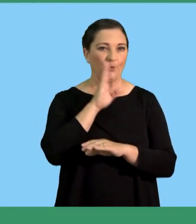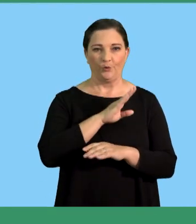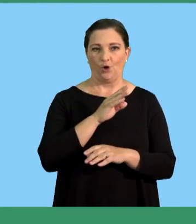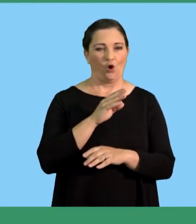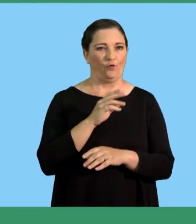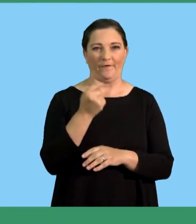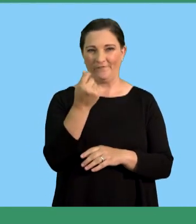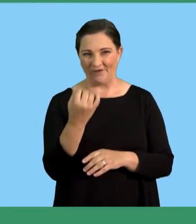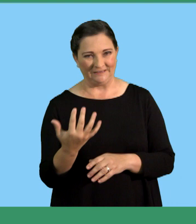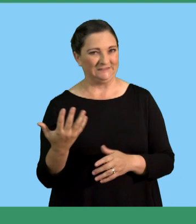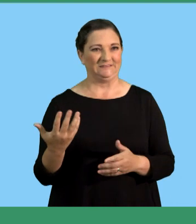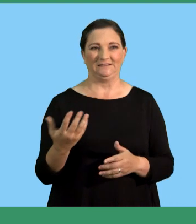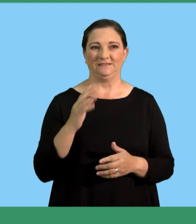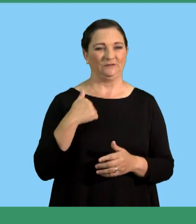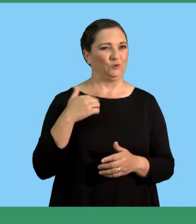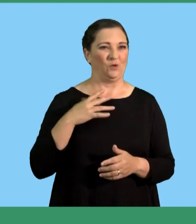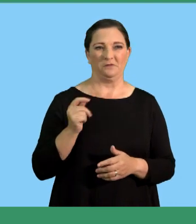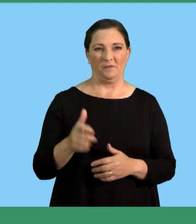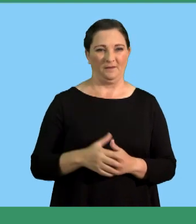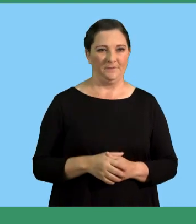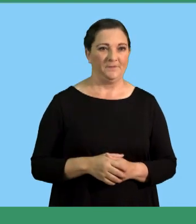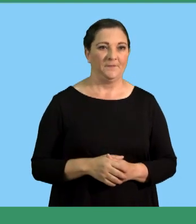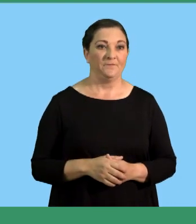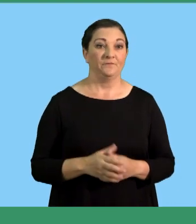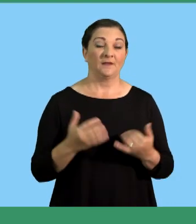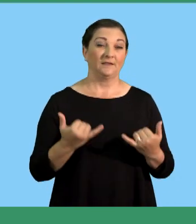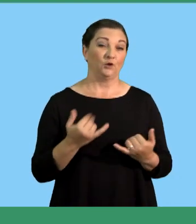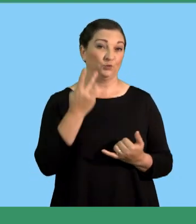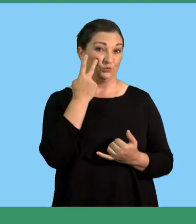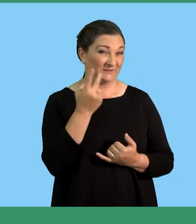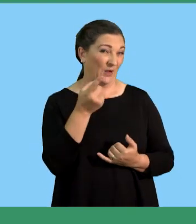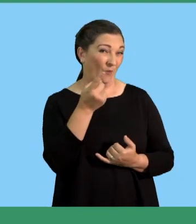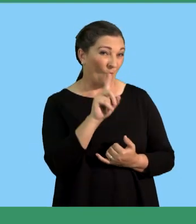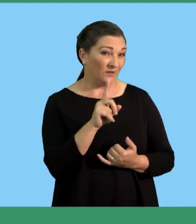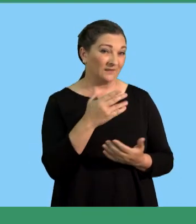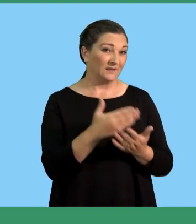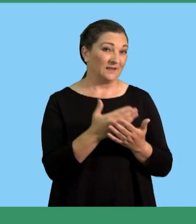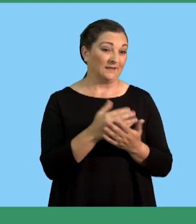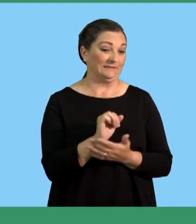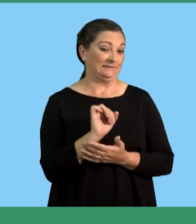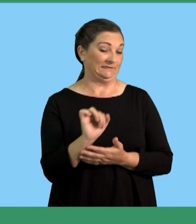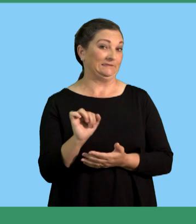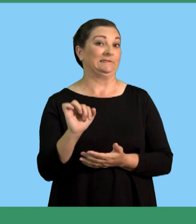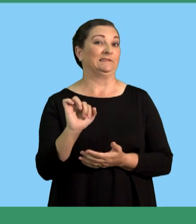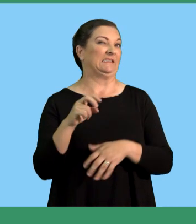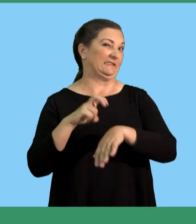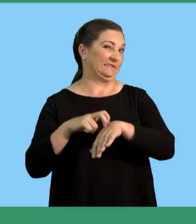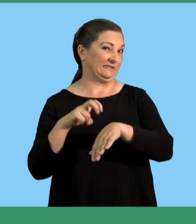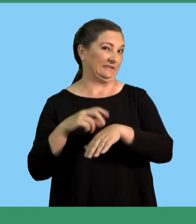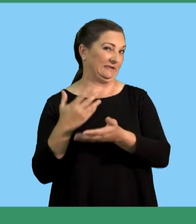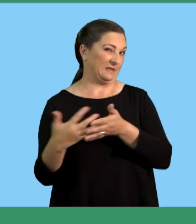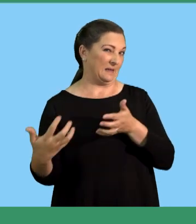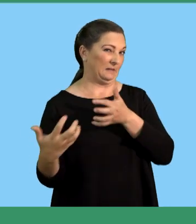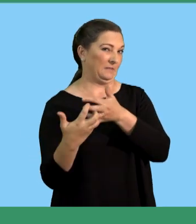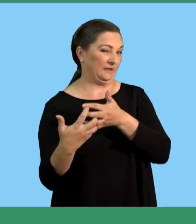now. Identify the form of investment that will suit Tadeo's requirements and motivate your answer by